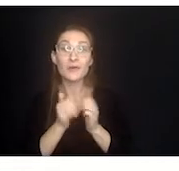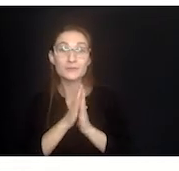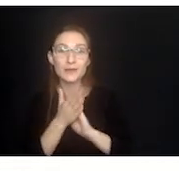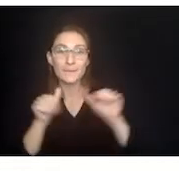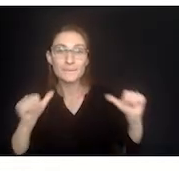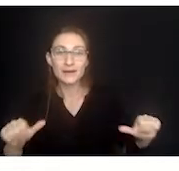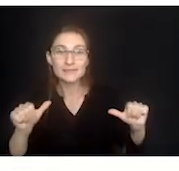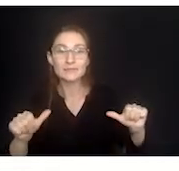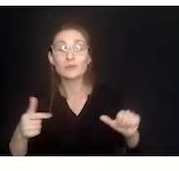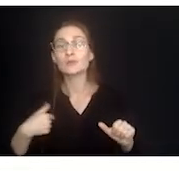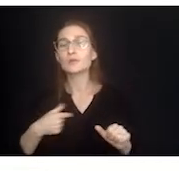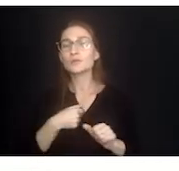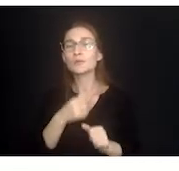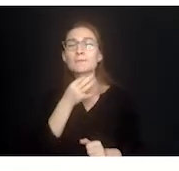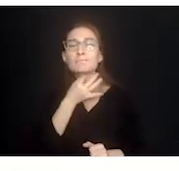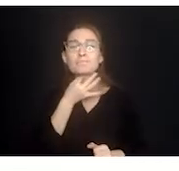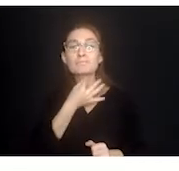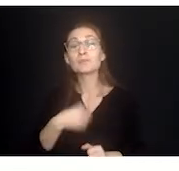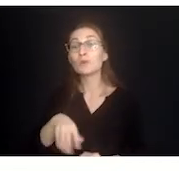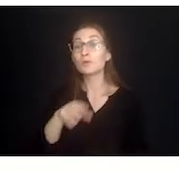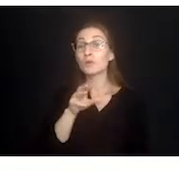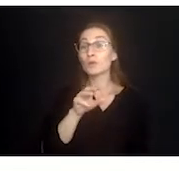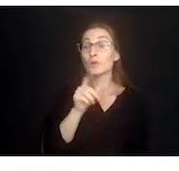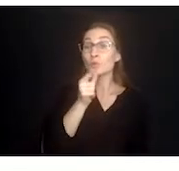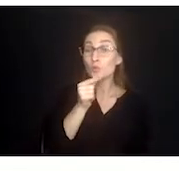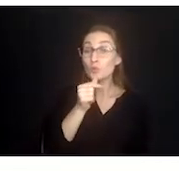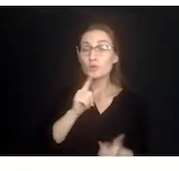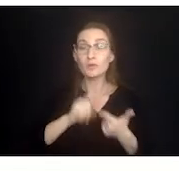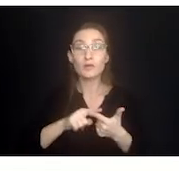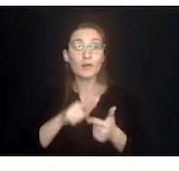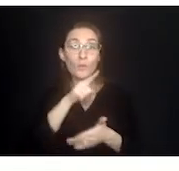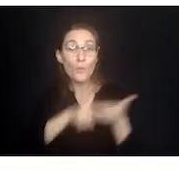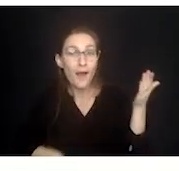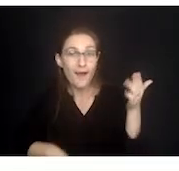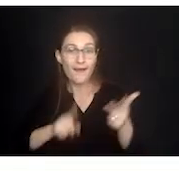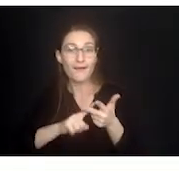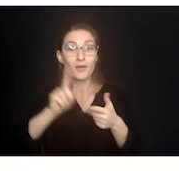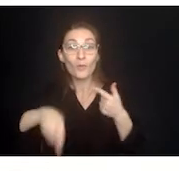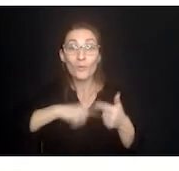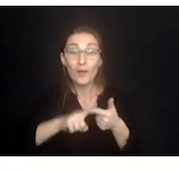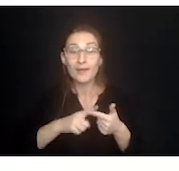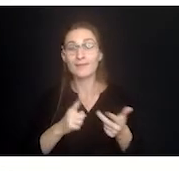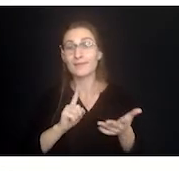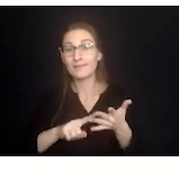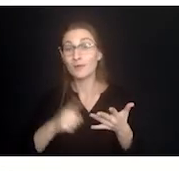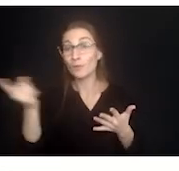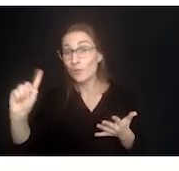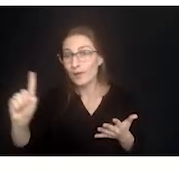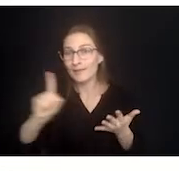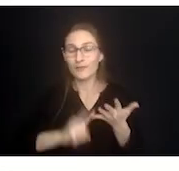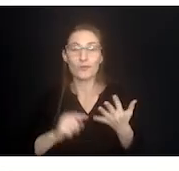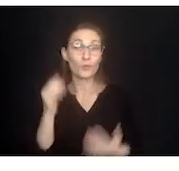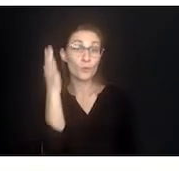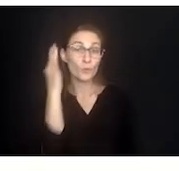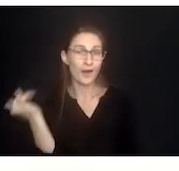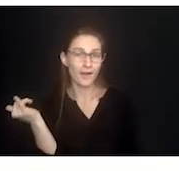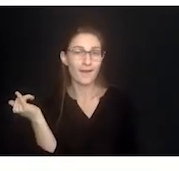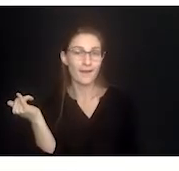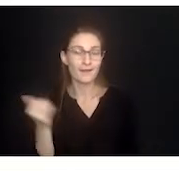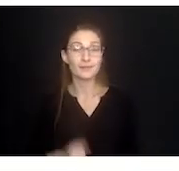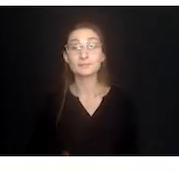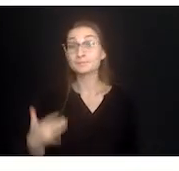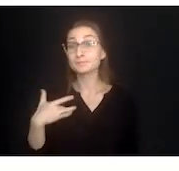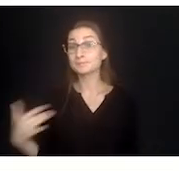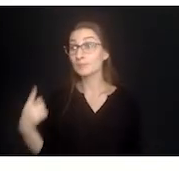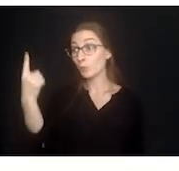how can we make it possible? We look at the who, what, when, where, and why. The meeting is typically facilitated by